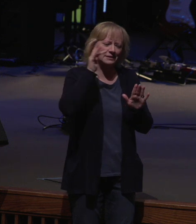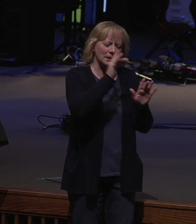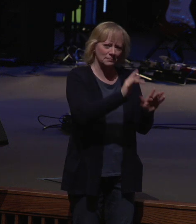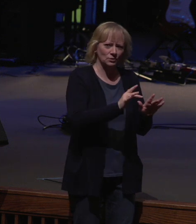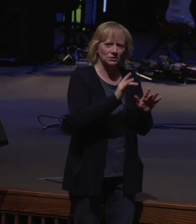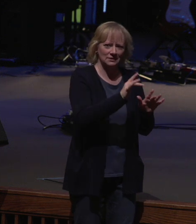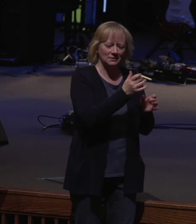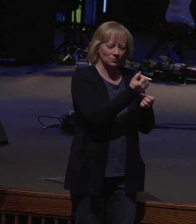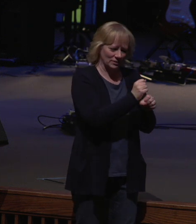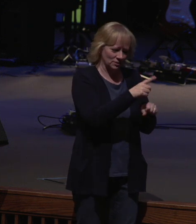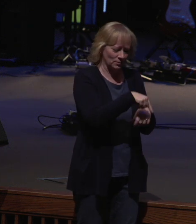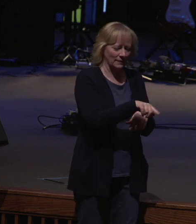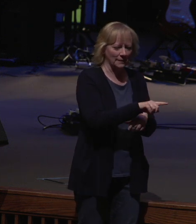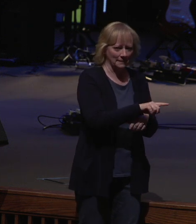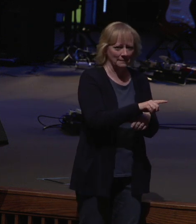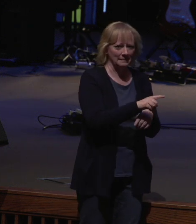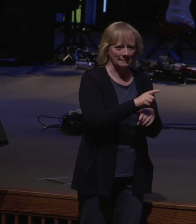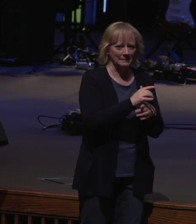them.